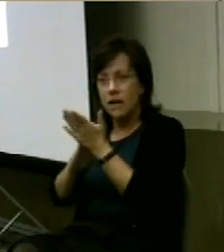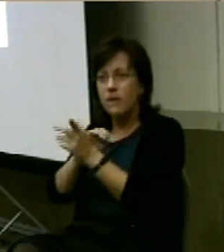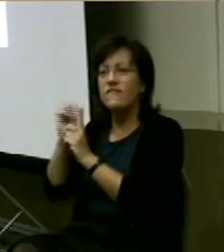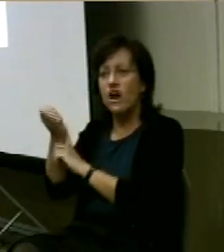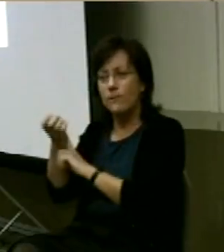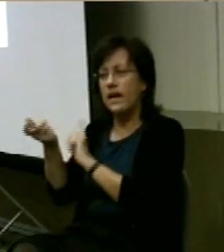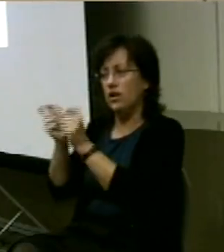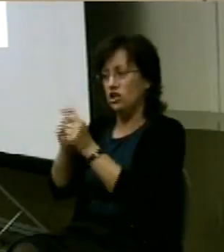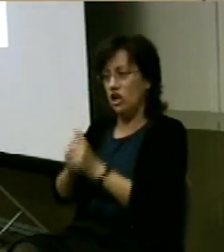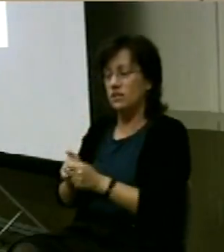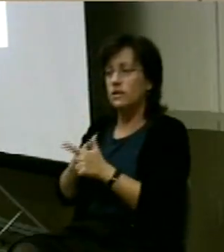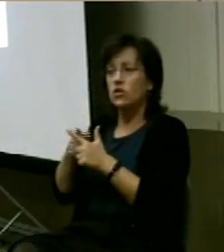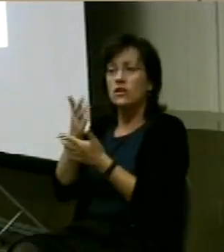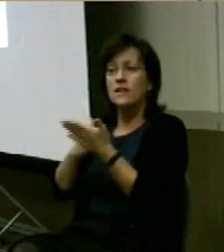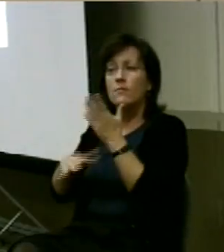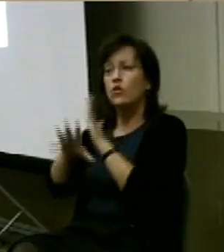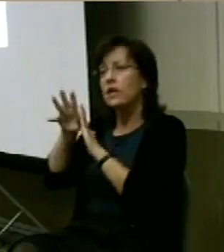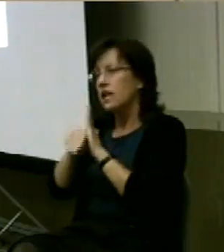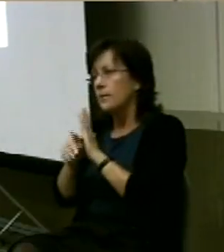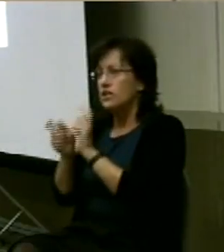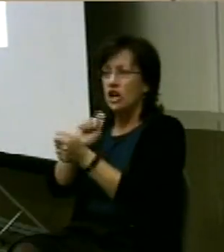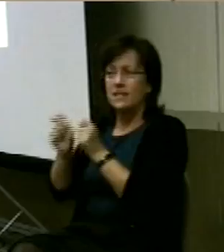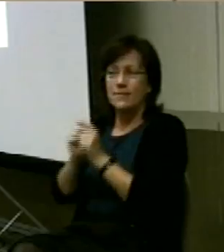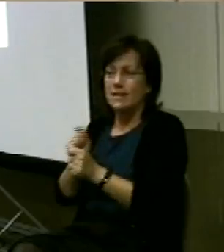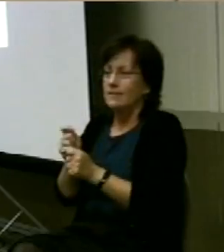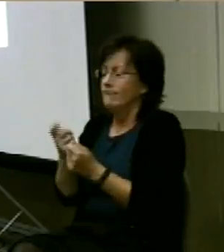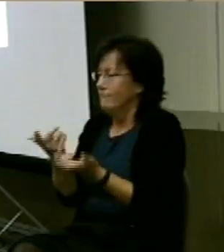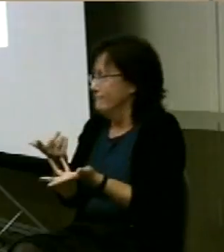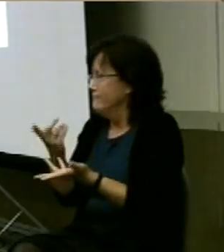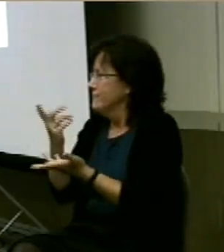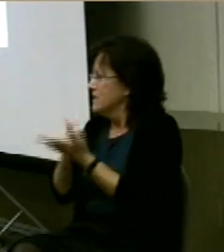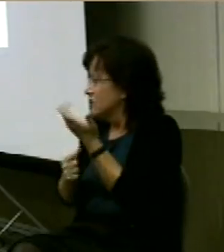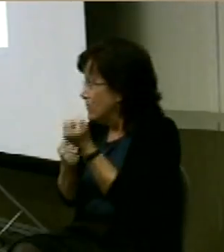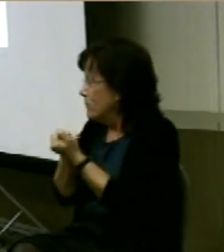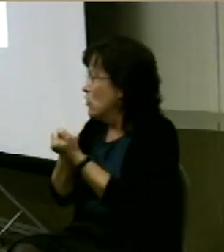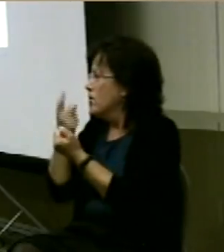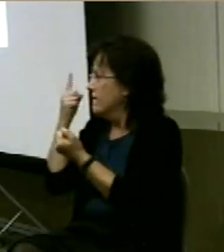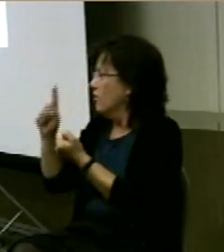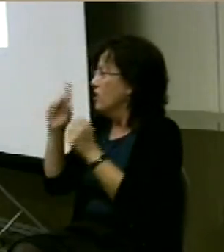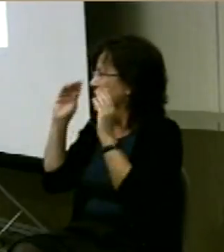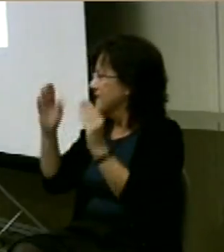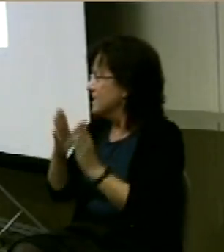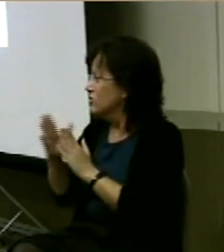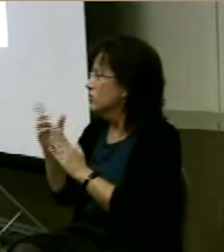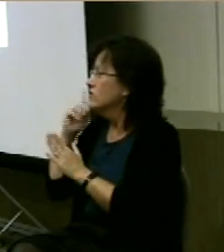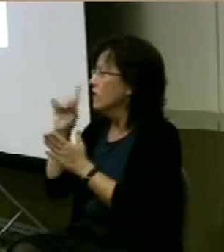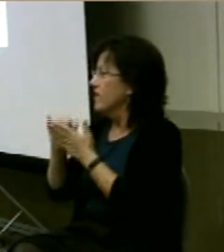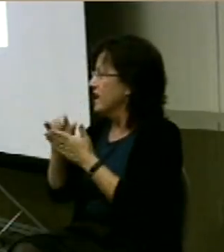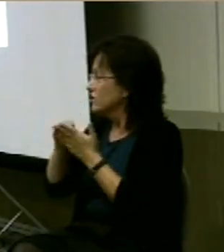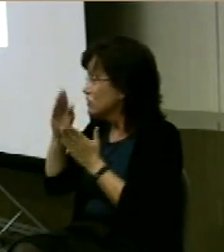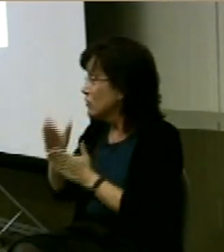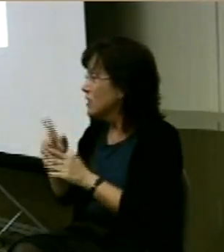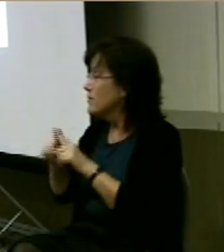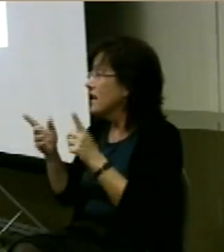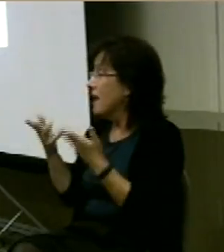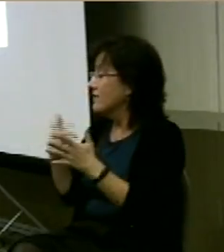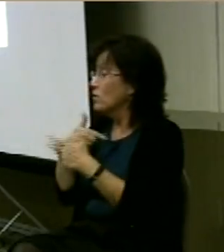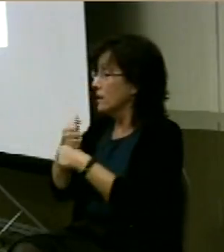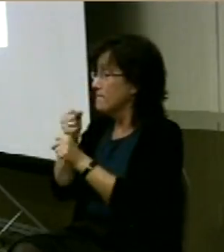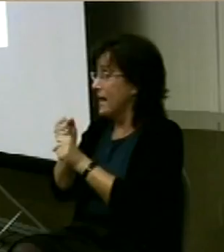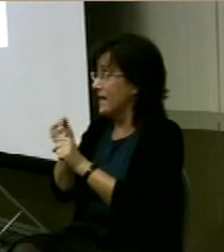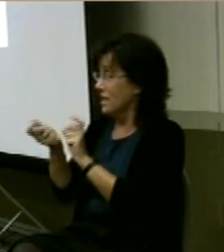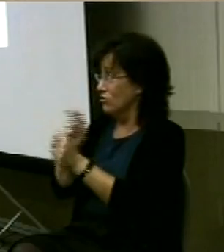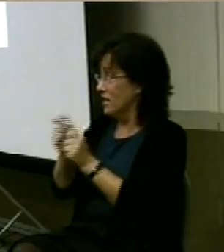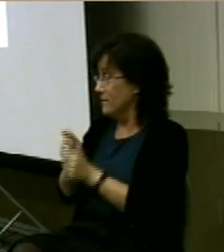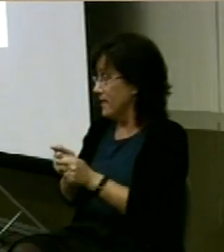adjustments or some curriculum adjustments, some support for the teachers or for that student. But once we make those adjustments,